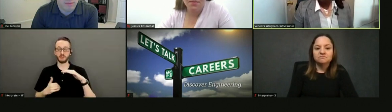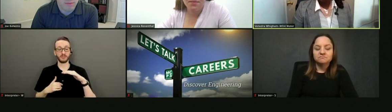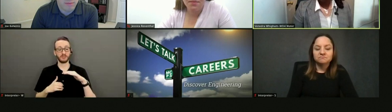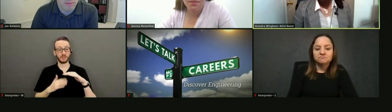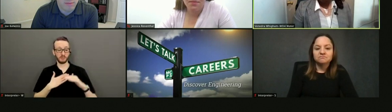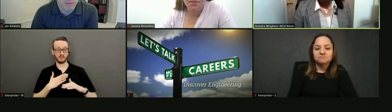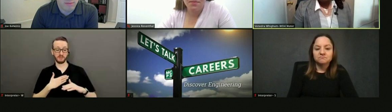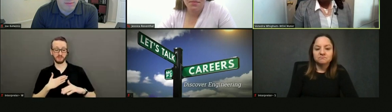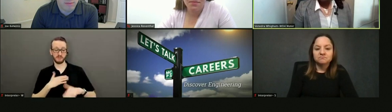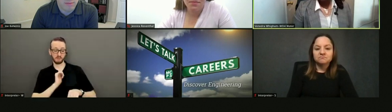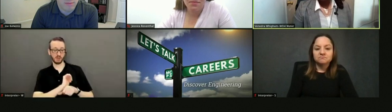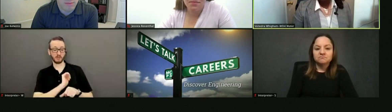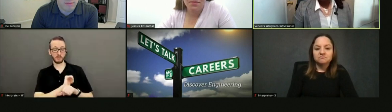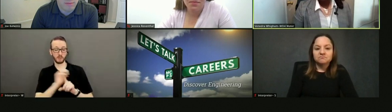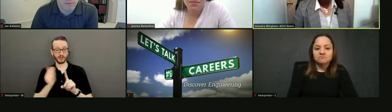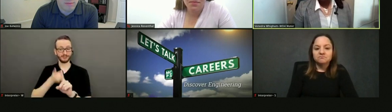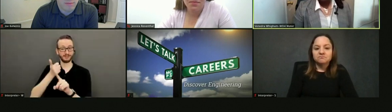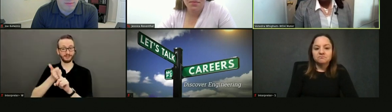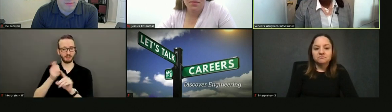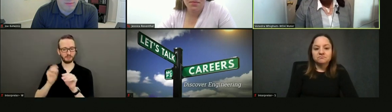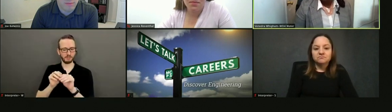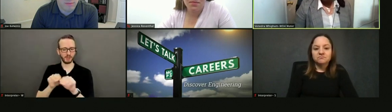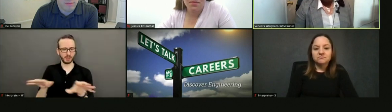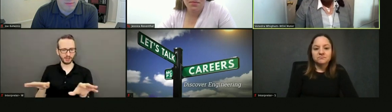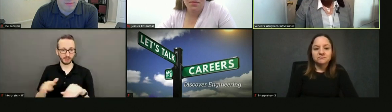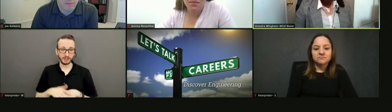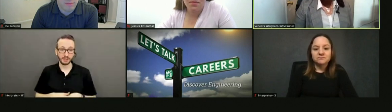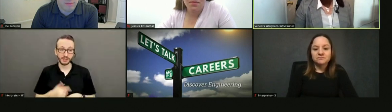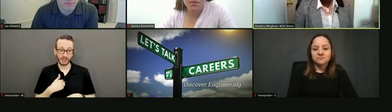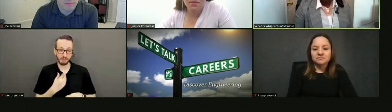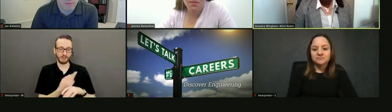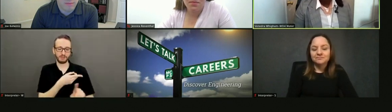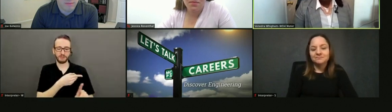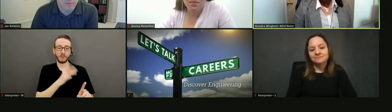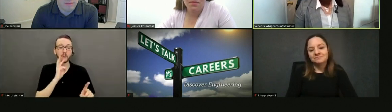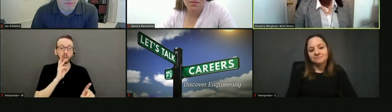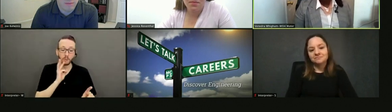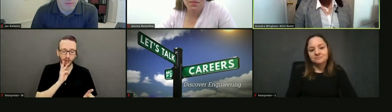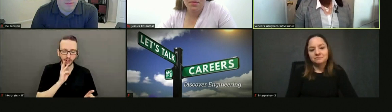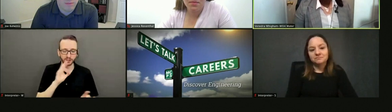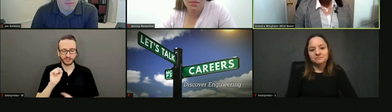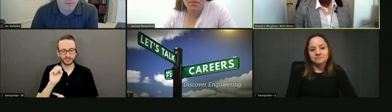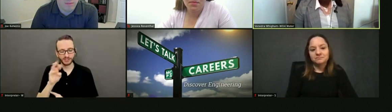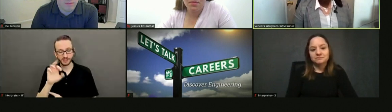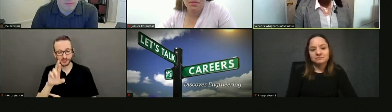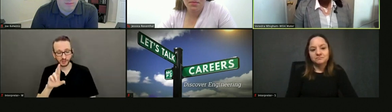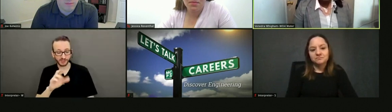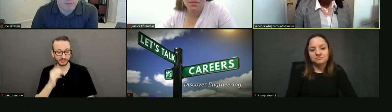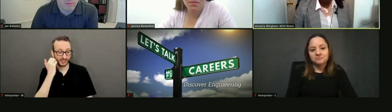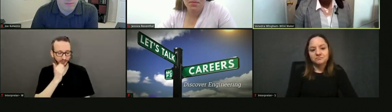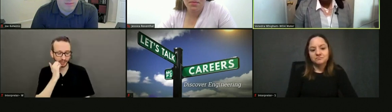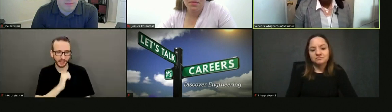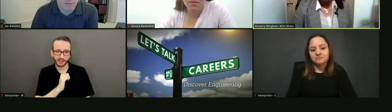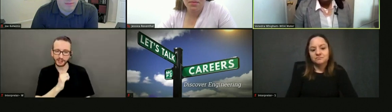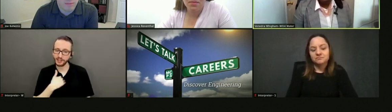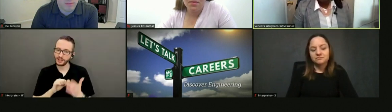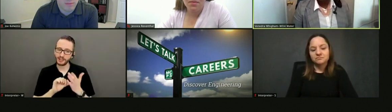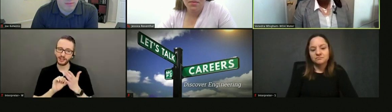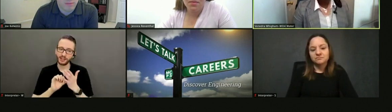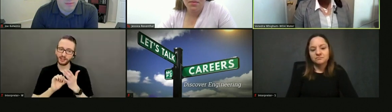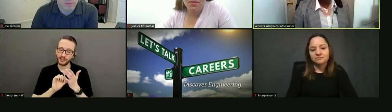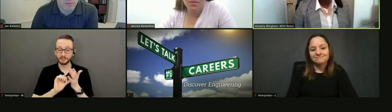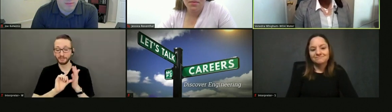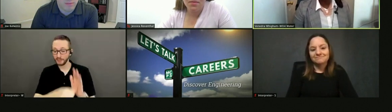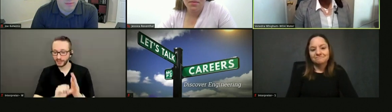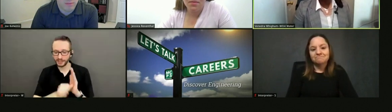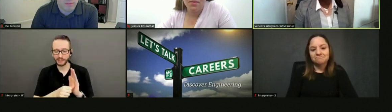having. I mean, I work with water and sewer every day. And again, I keep saying it's out of sight, out of